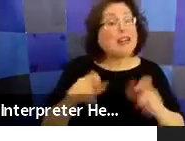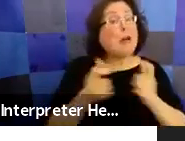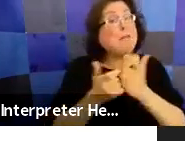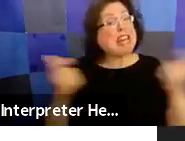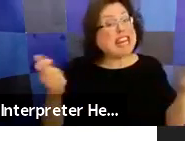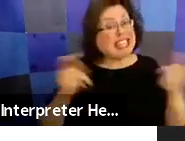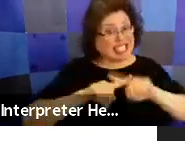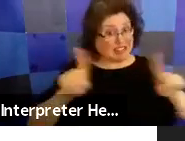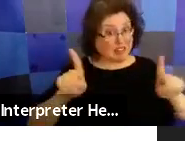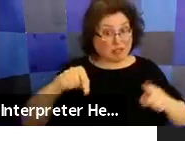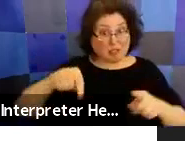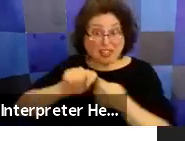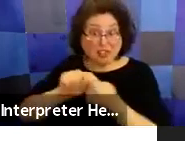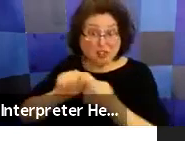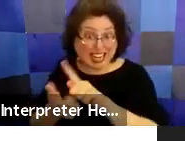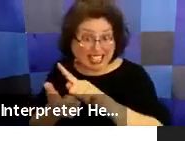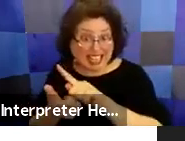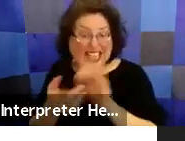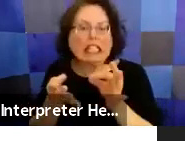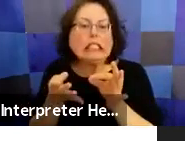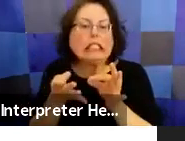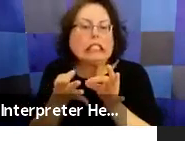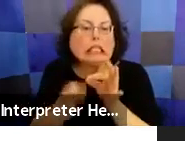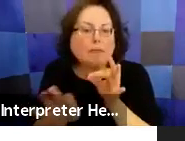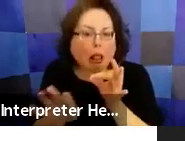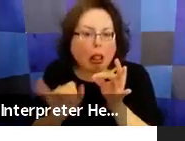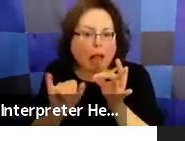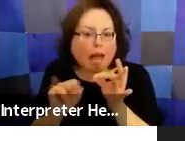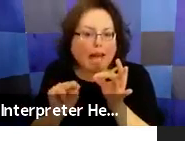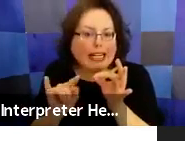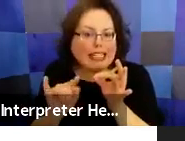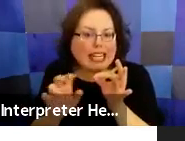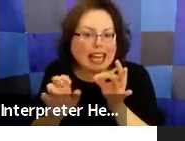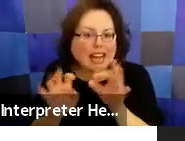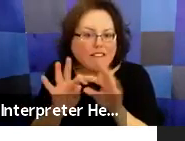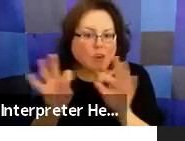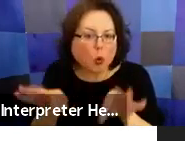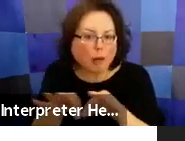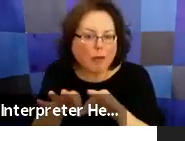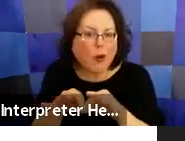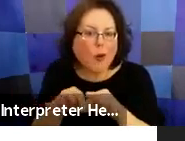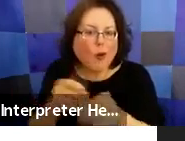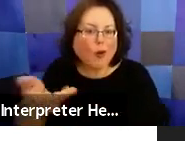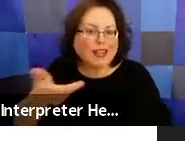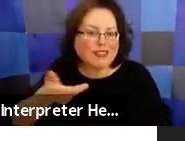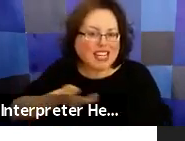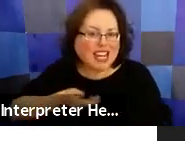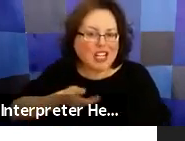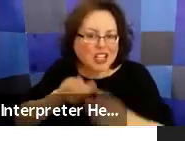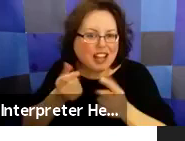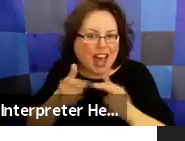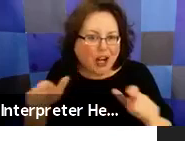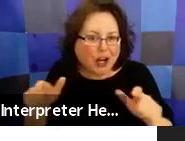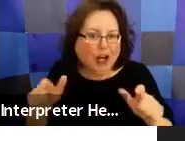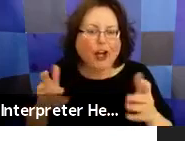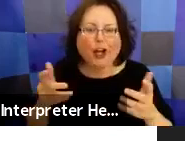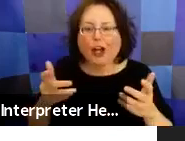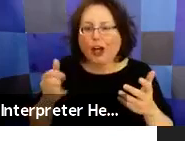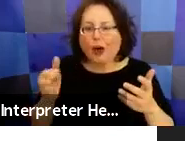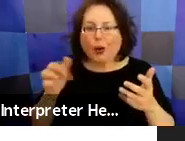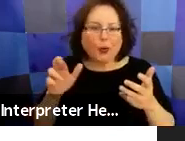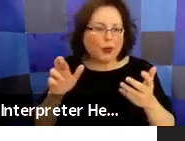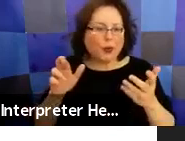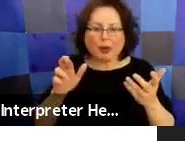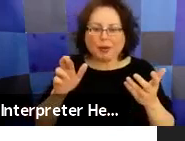translating a very simple intake form or an invitation letter, and in the example I